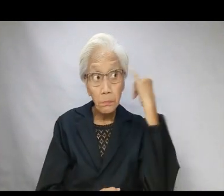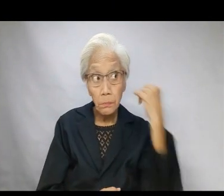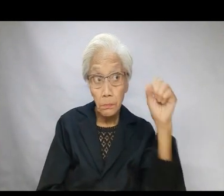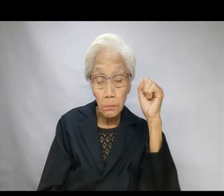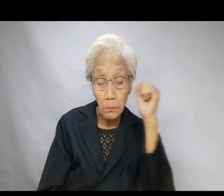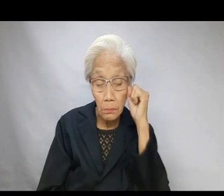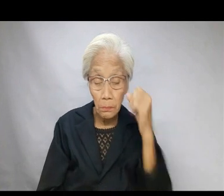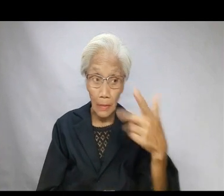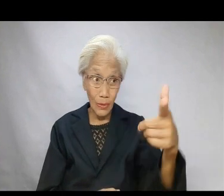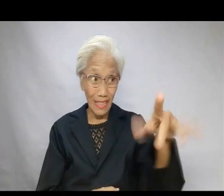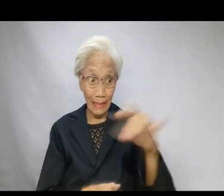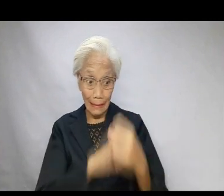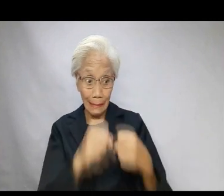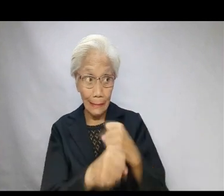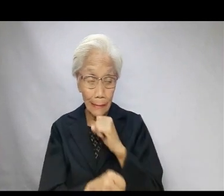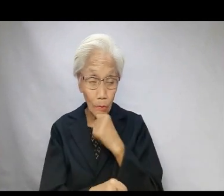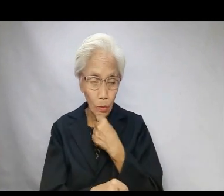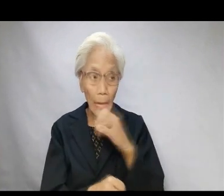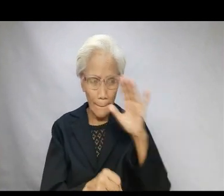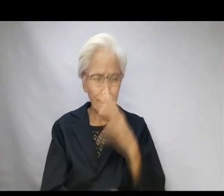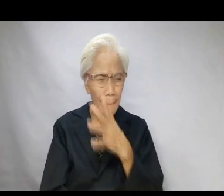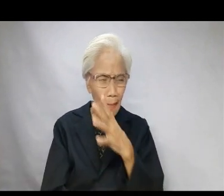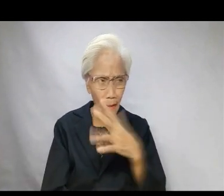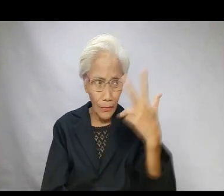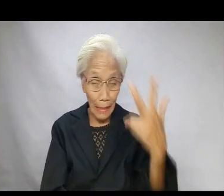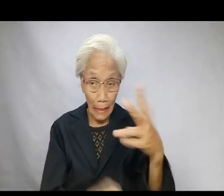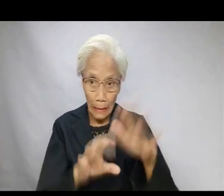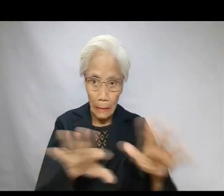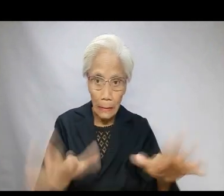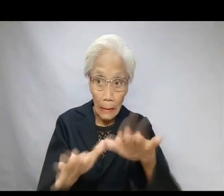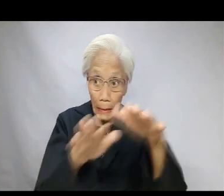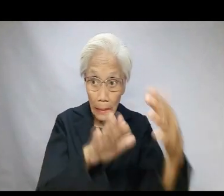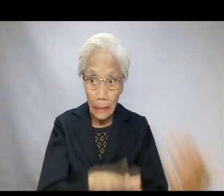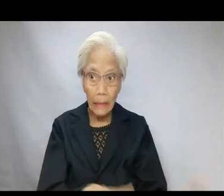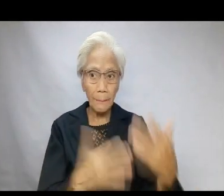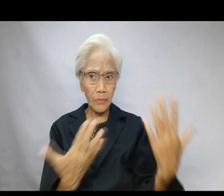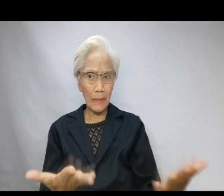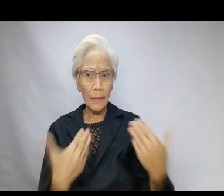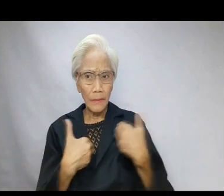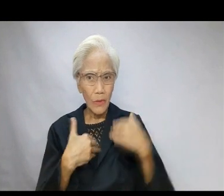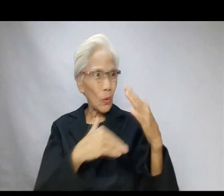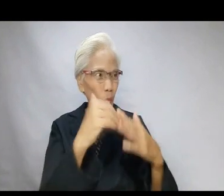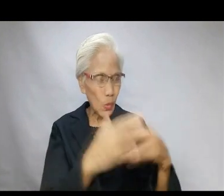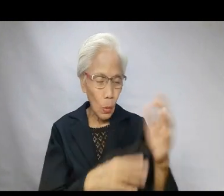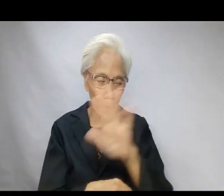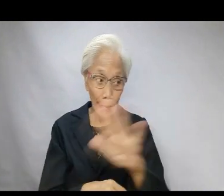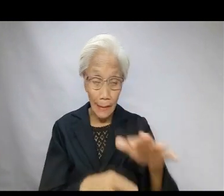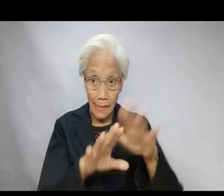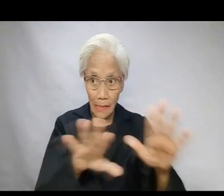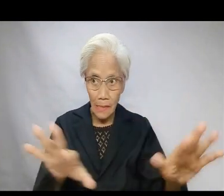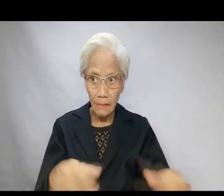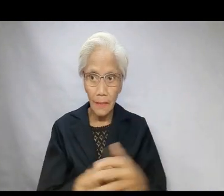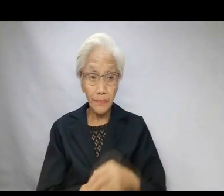self-worth. Jennifer Strange, 28, mother of three, died trying to win a Nintendo console for her